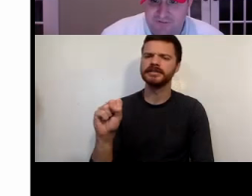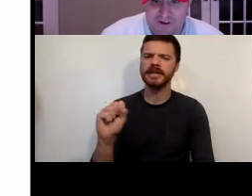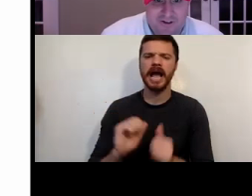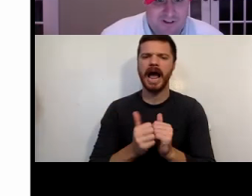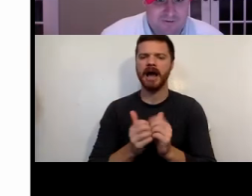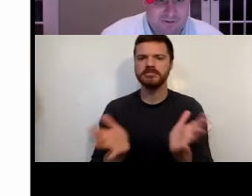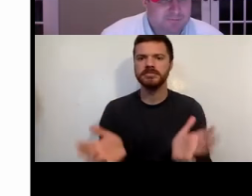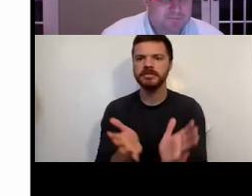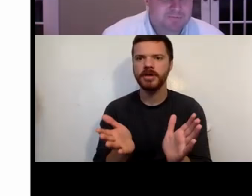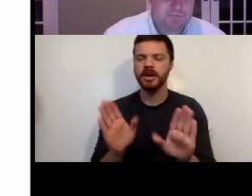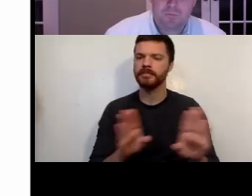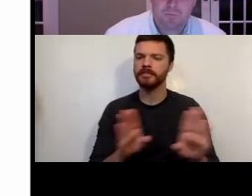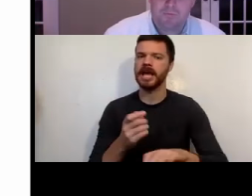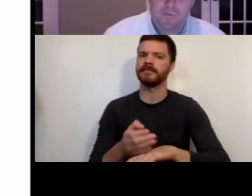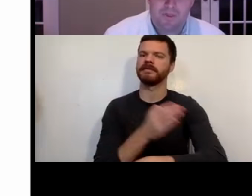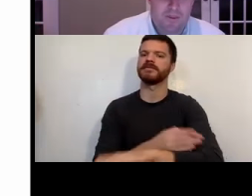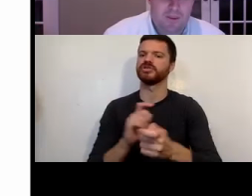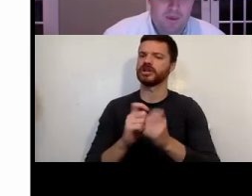change at various levels.